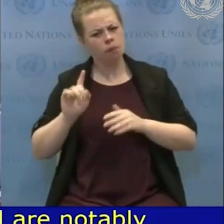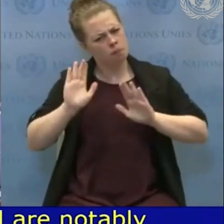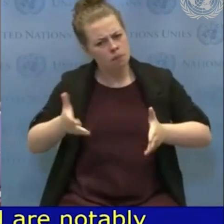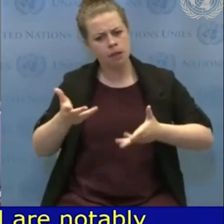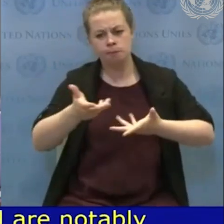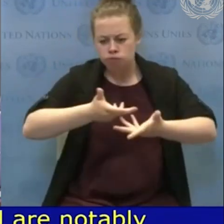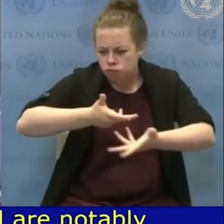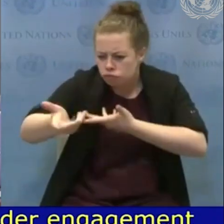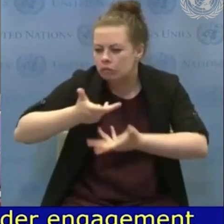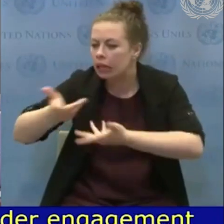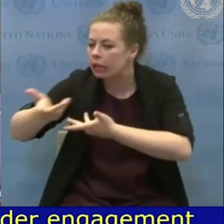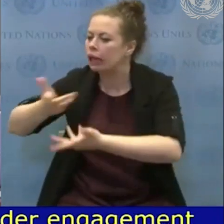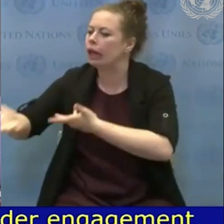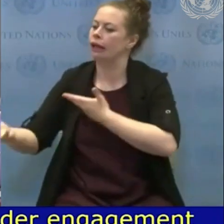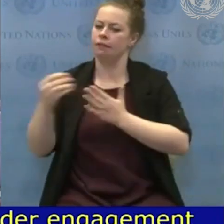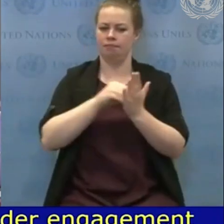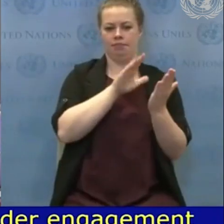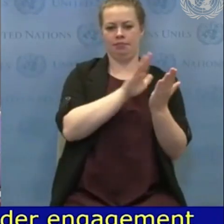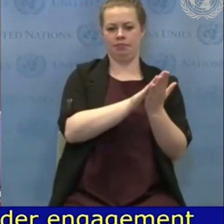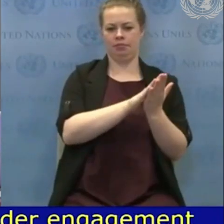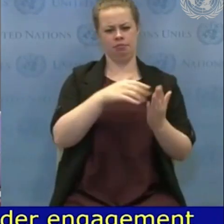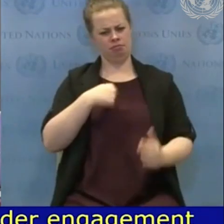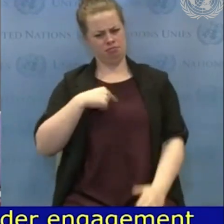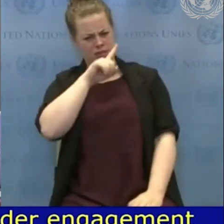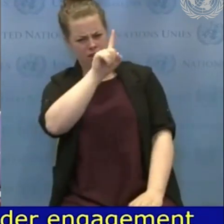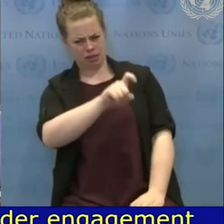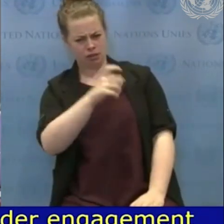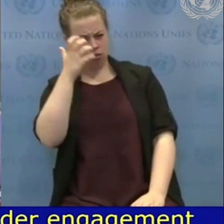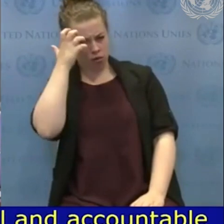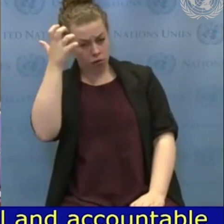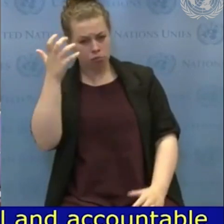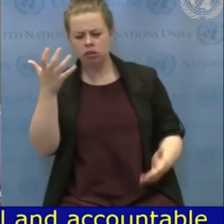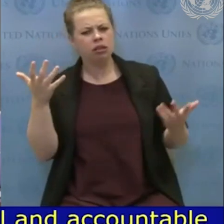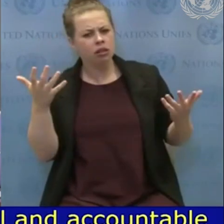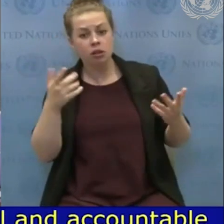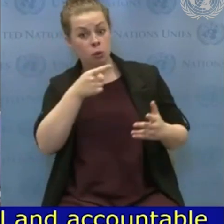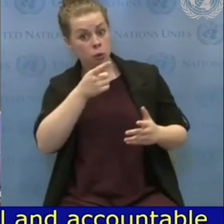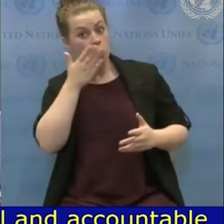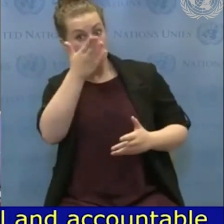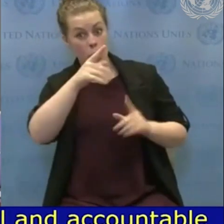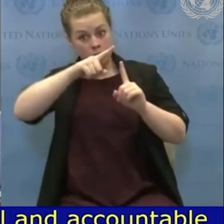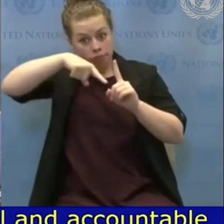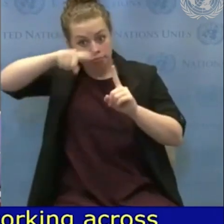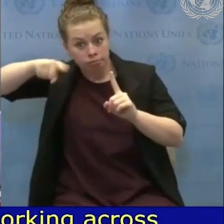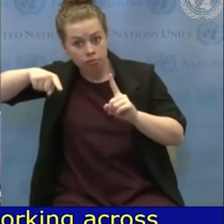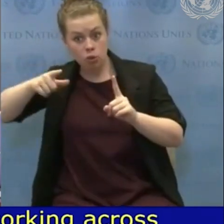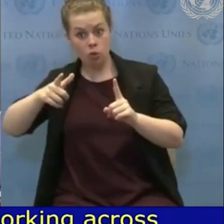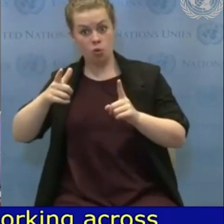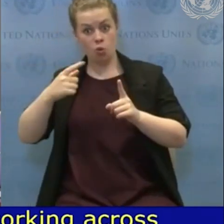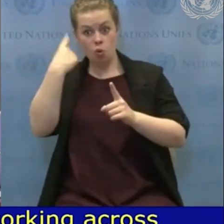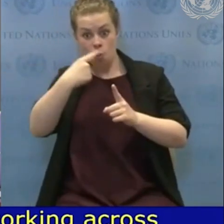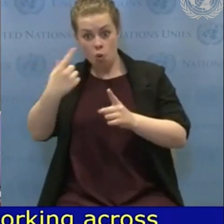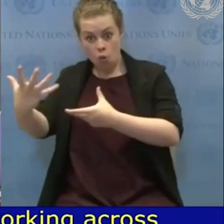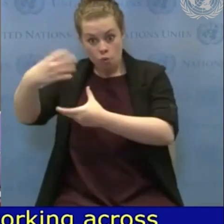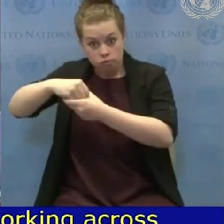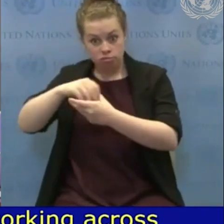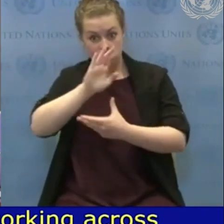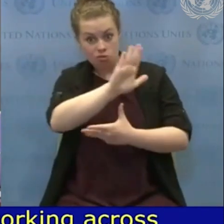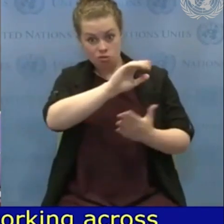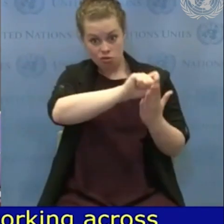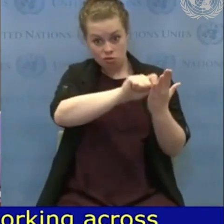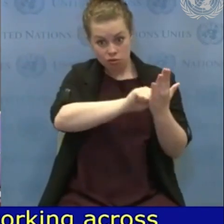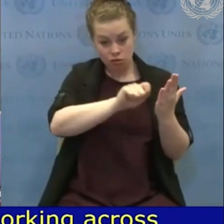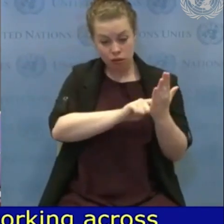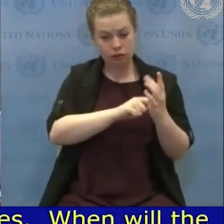government provide details on the proposed mechanisms for stakeholder engagement? And specifically, how will this engage marginalised groups and